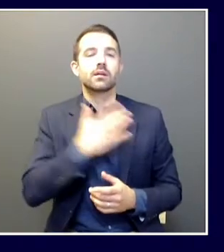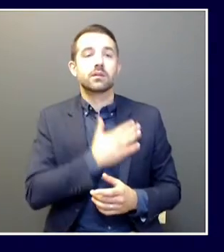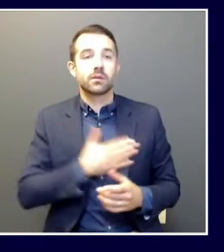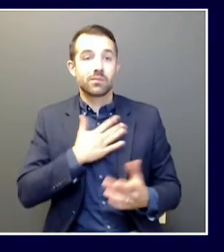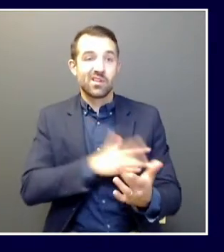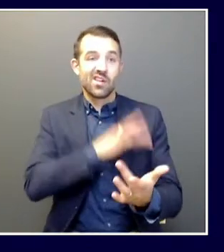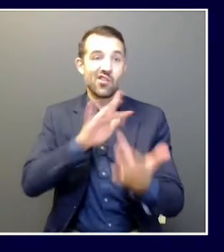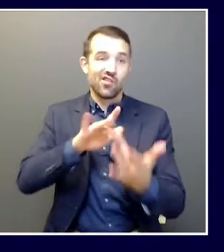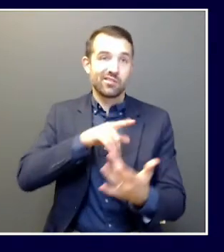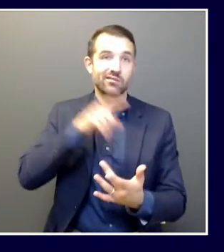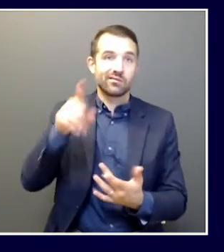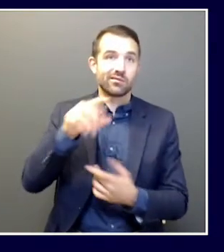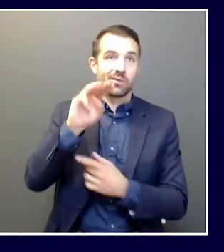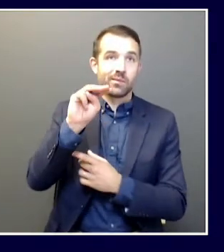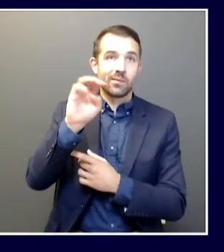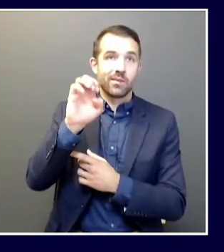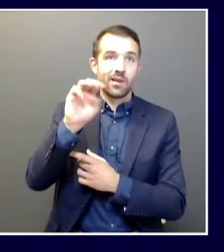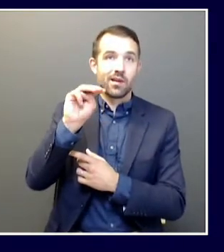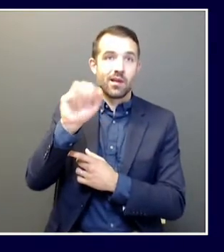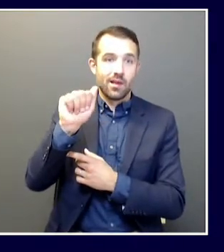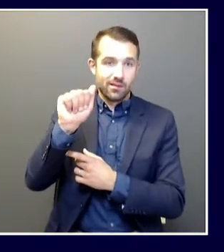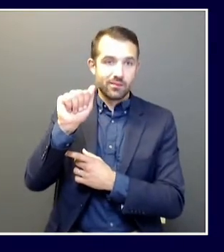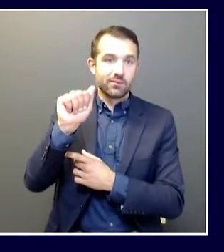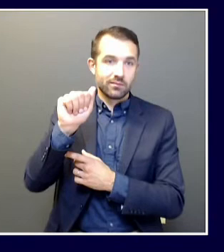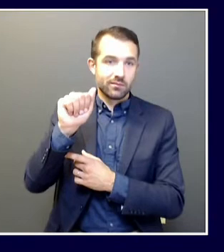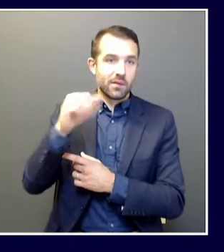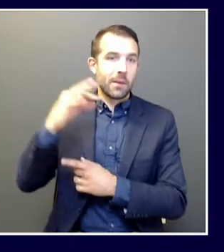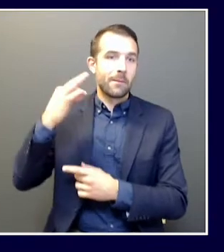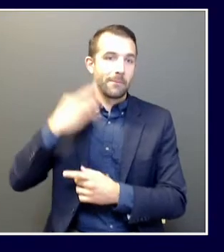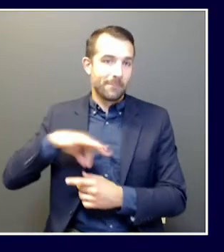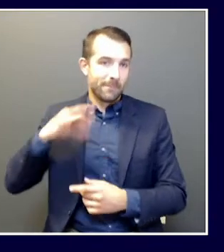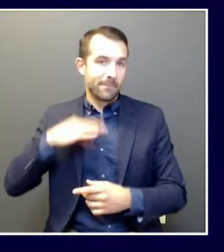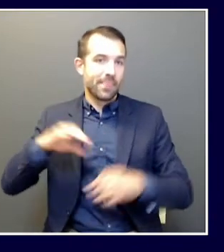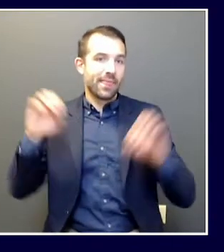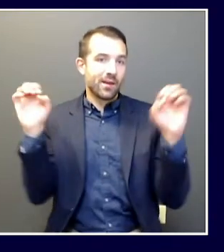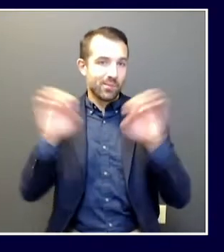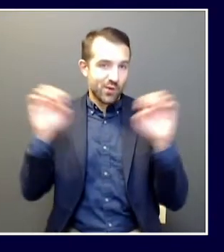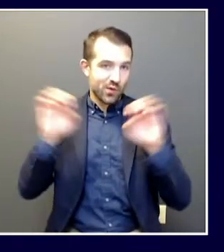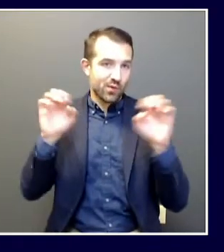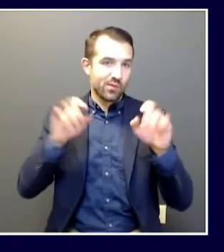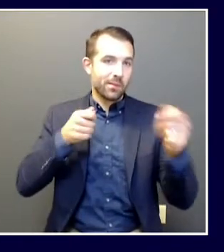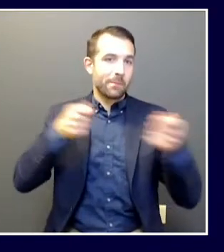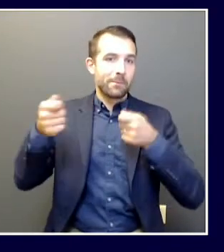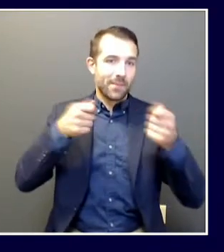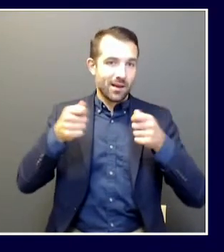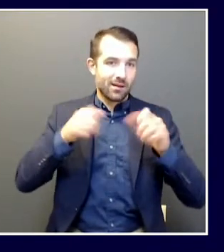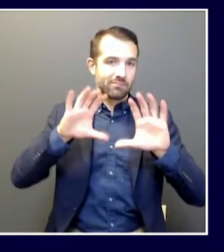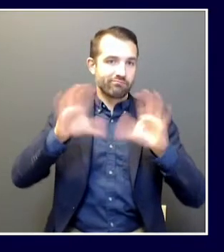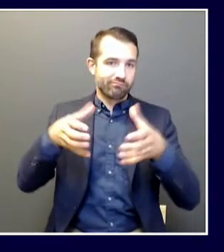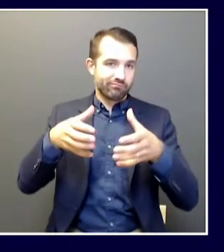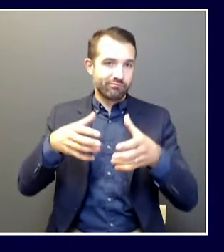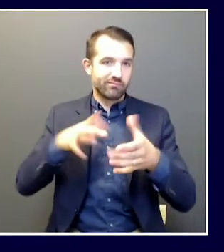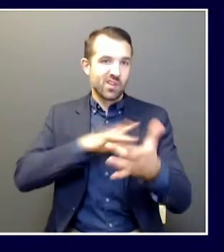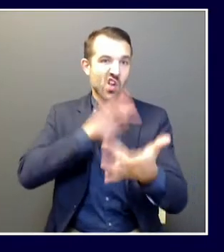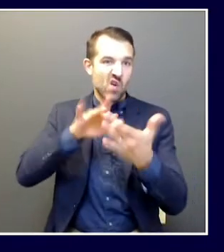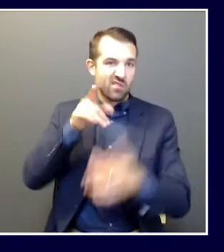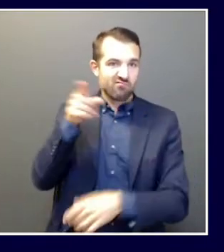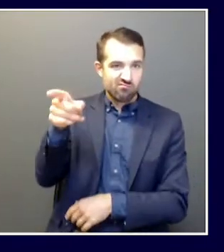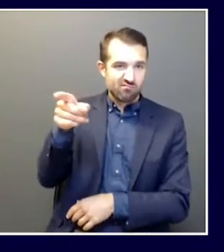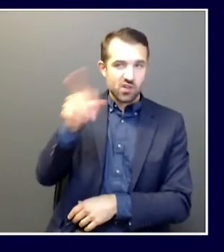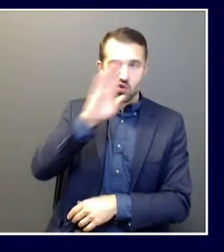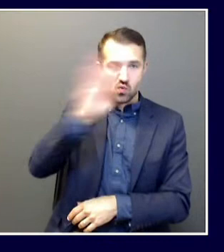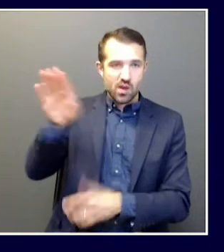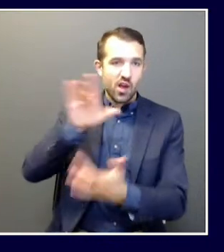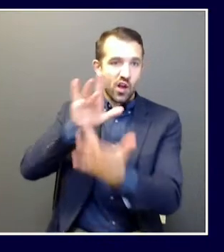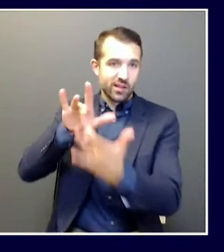Agency. Maine Emergency Management Agency. Yeah. Thank you. And there, Joe, with respect to the Guard, if